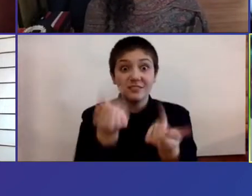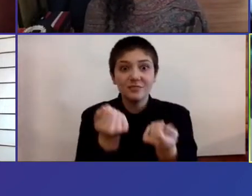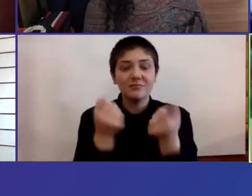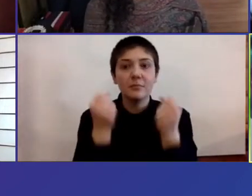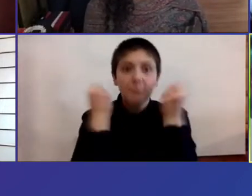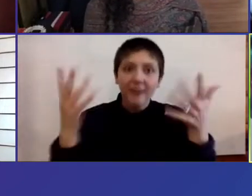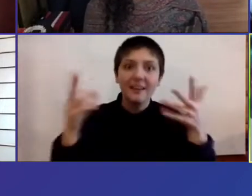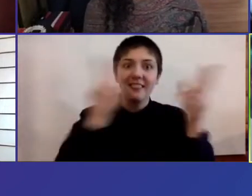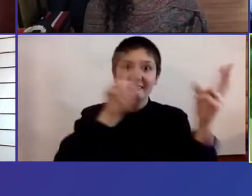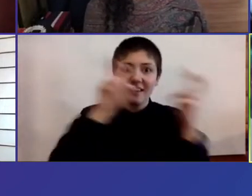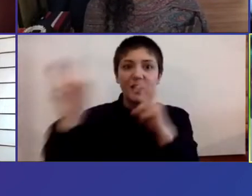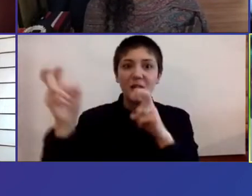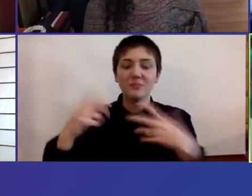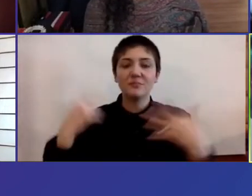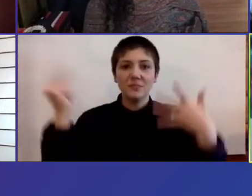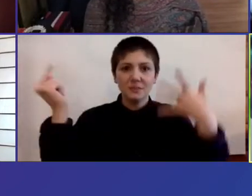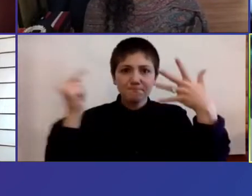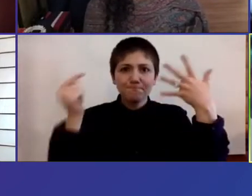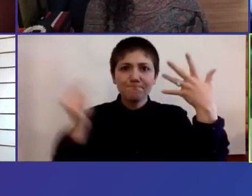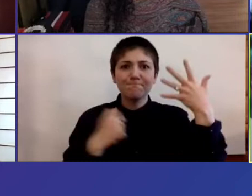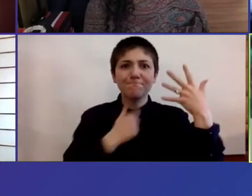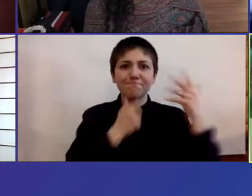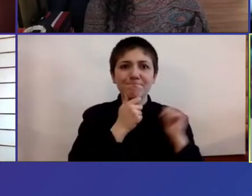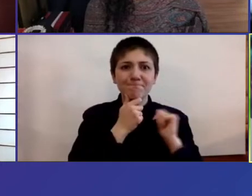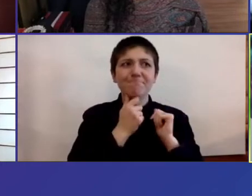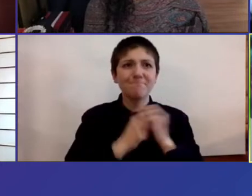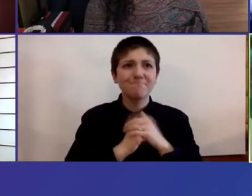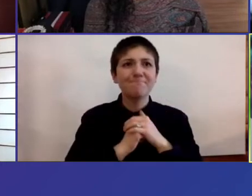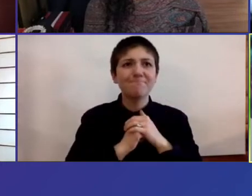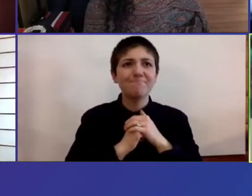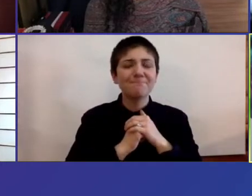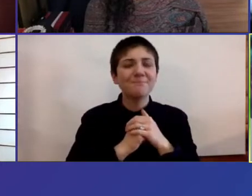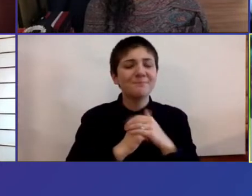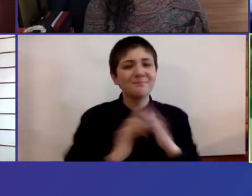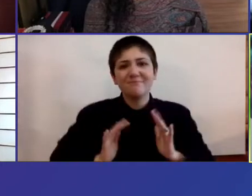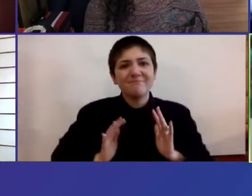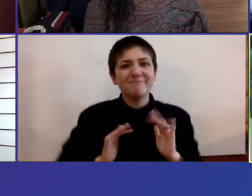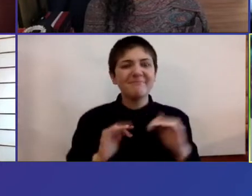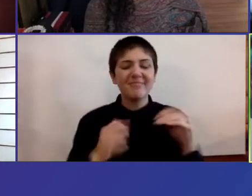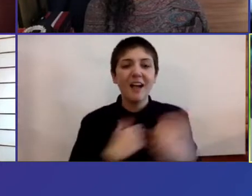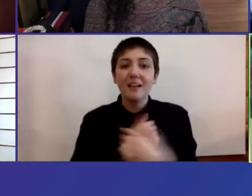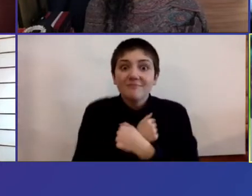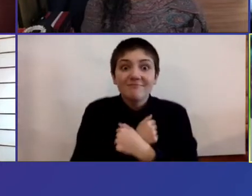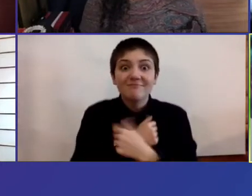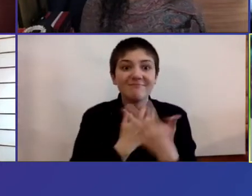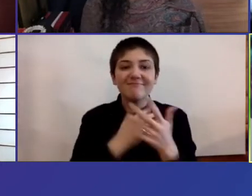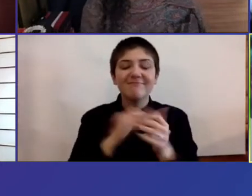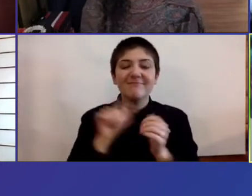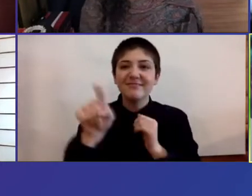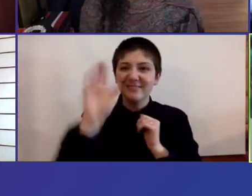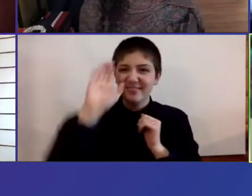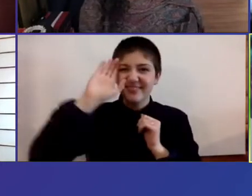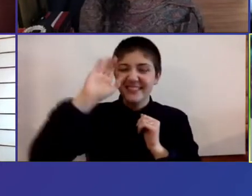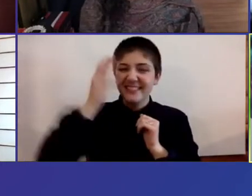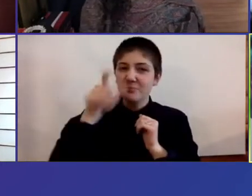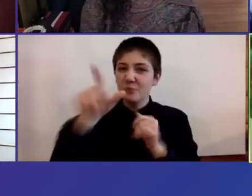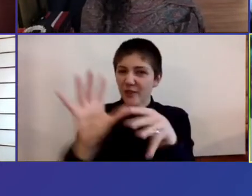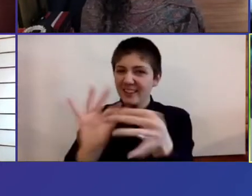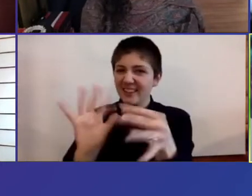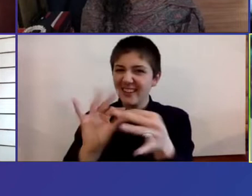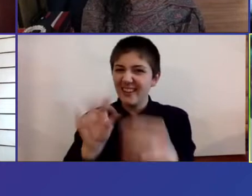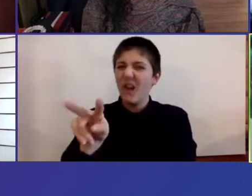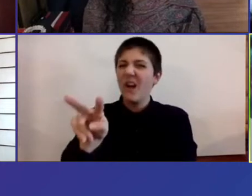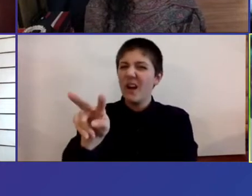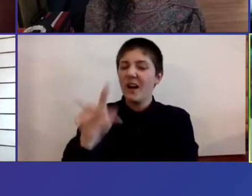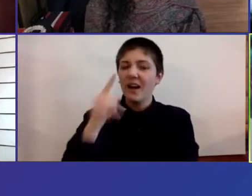to pick up on here. I really, really love, the part about the fact